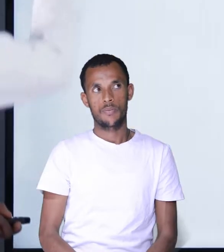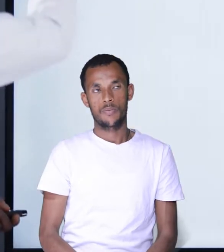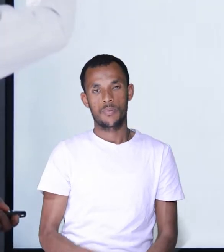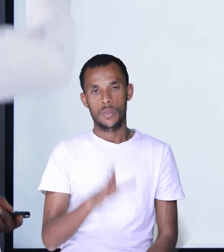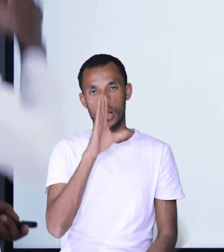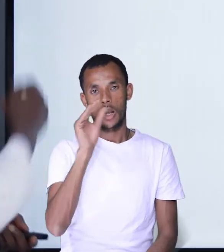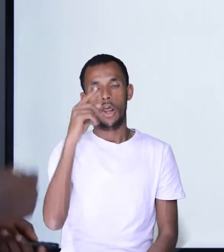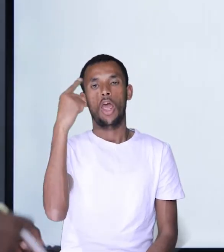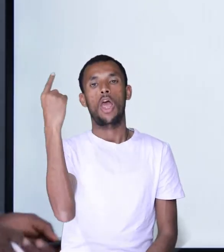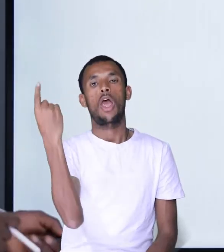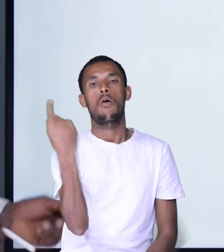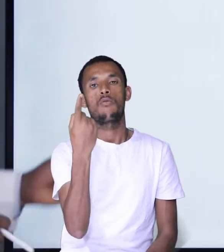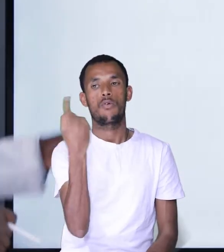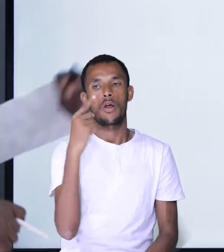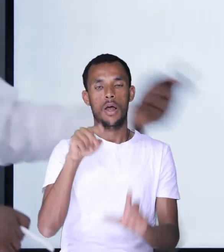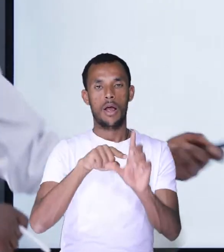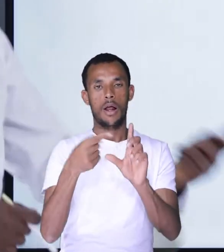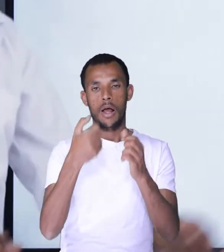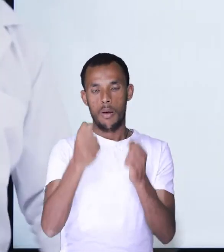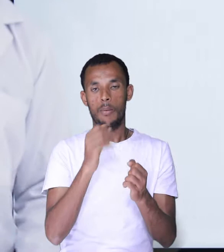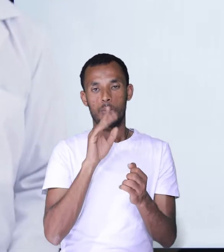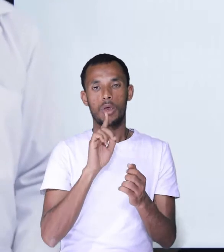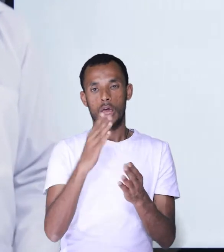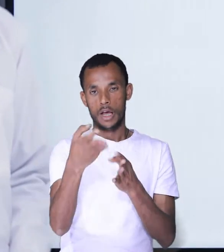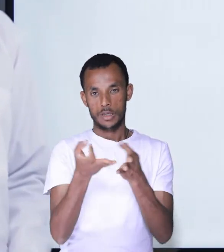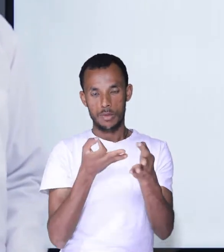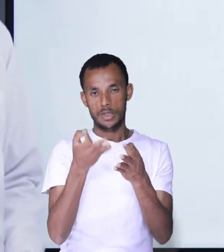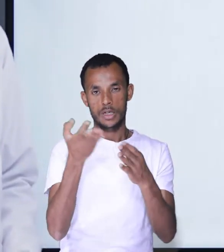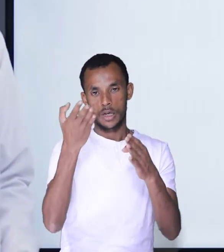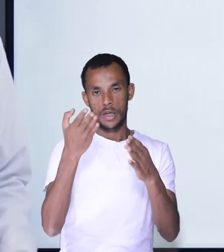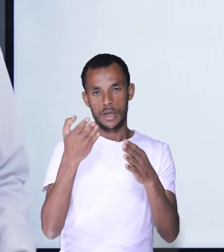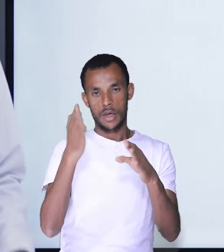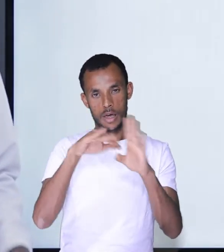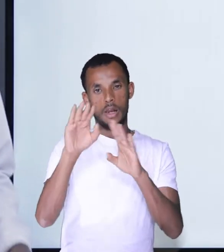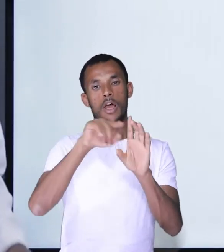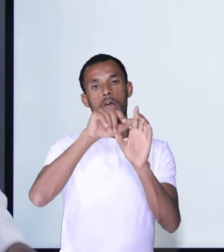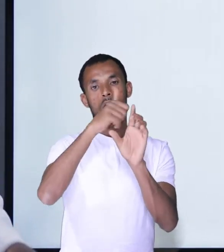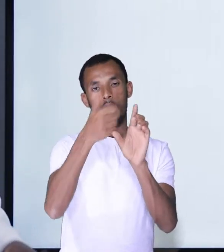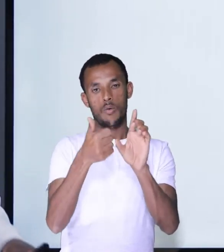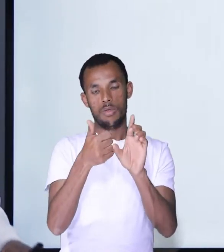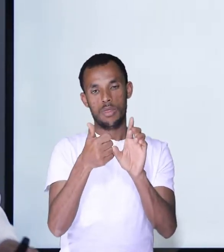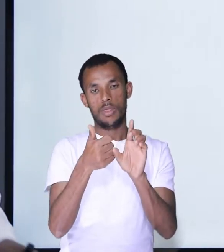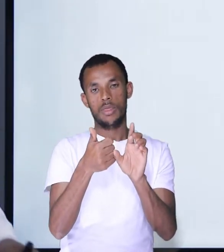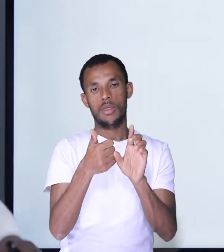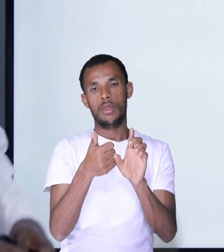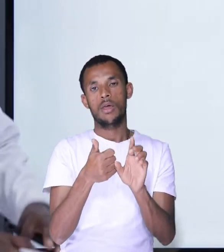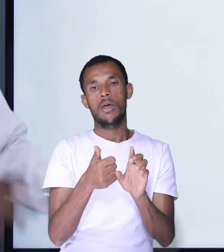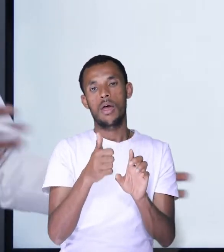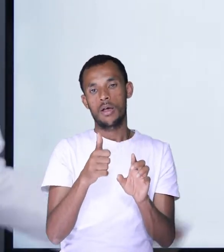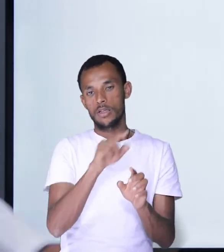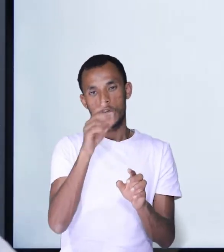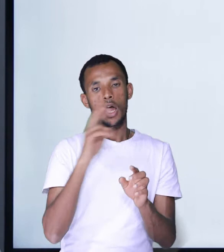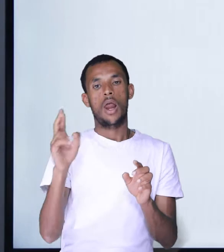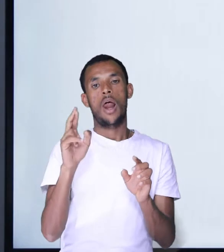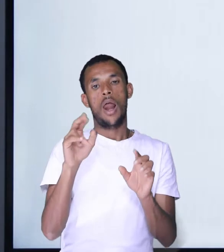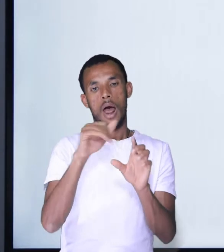And every angles can be expressed in terms of acute angles. Every angles meaning there are angles